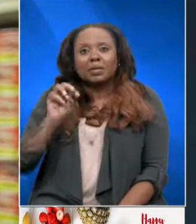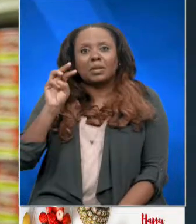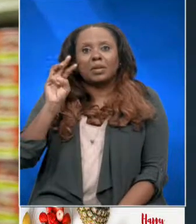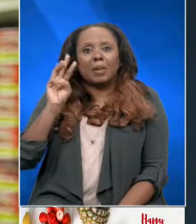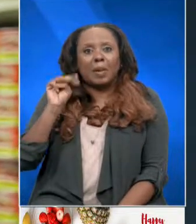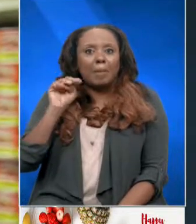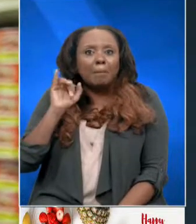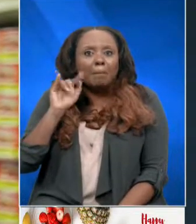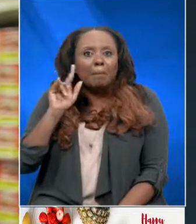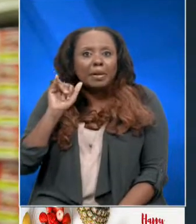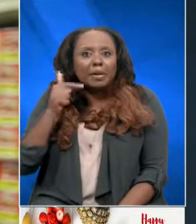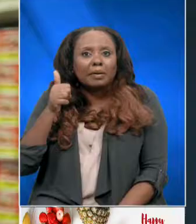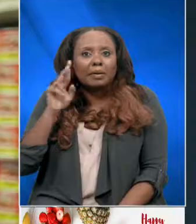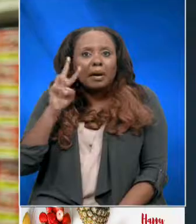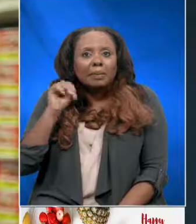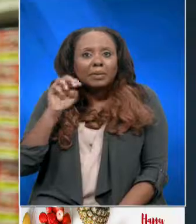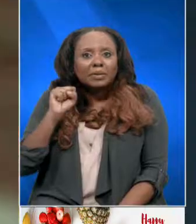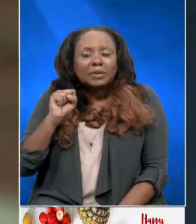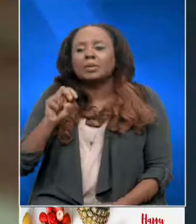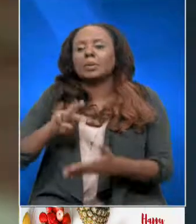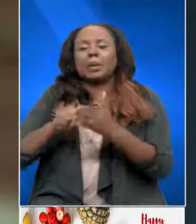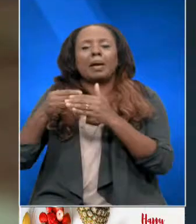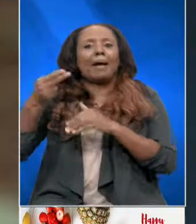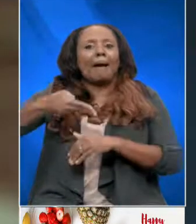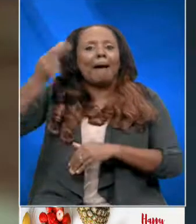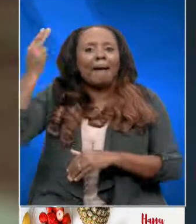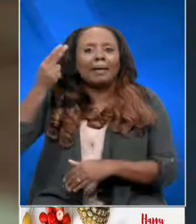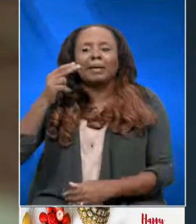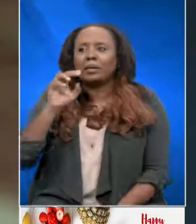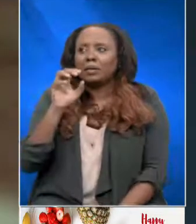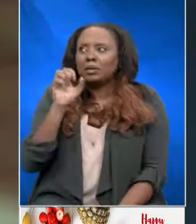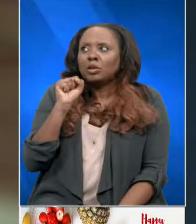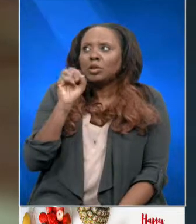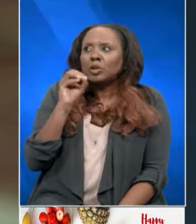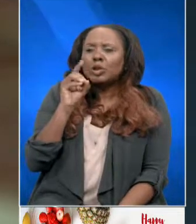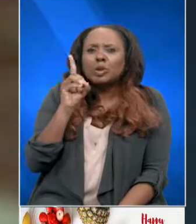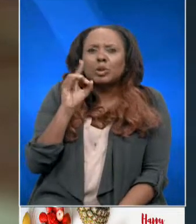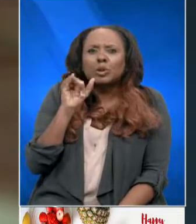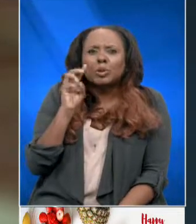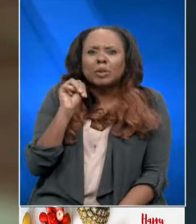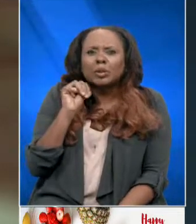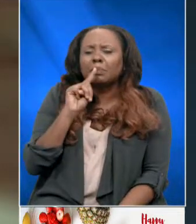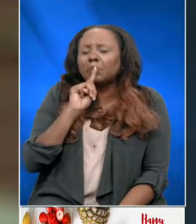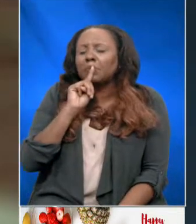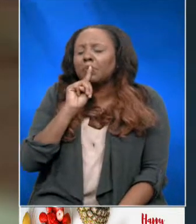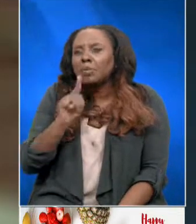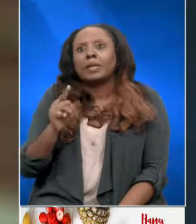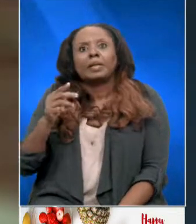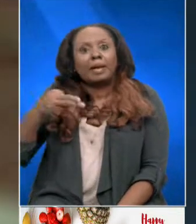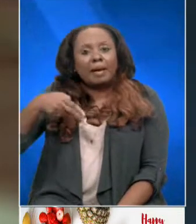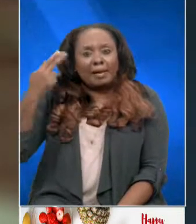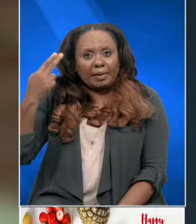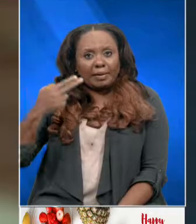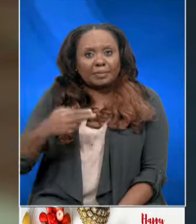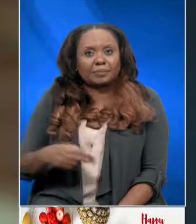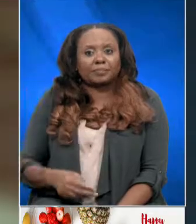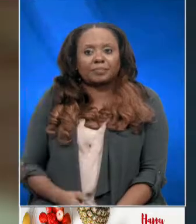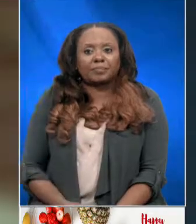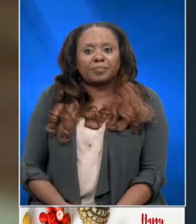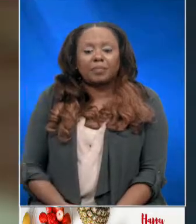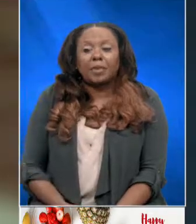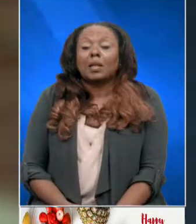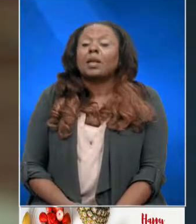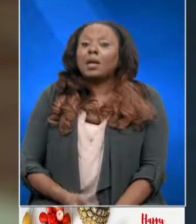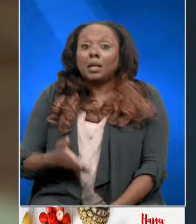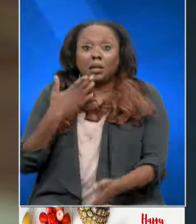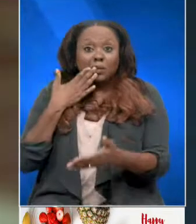sodium, so it is high in sodium, and it does have in 12 grams of protein per 2-ounce portion. So in terms of protein, it is a good source